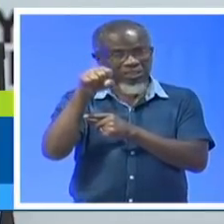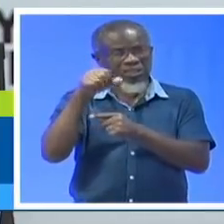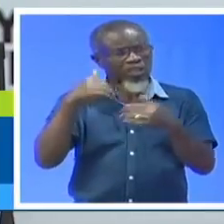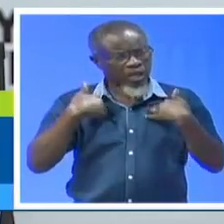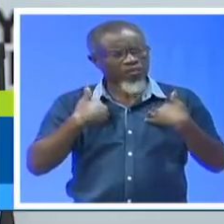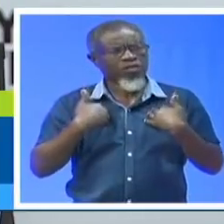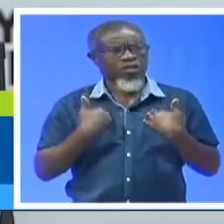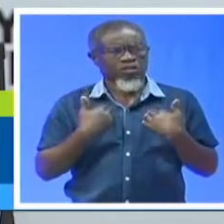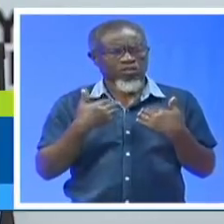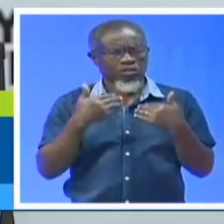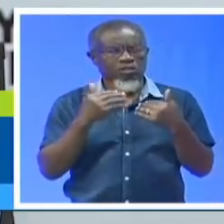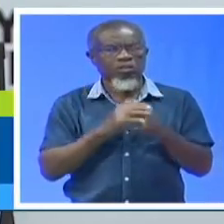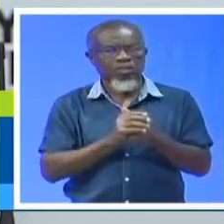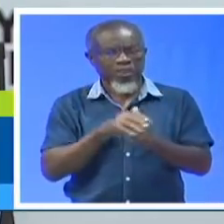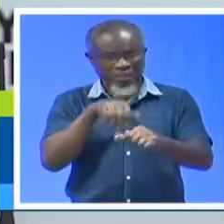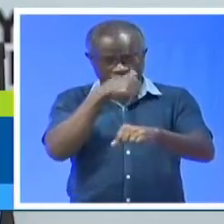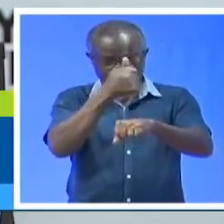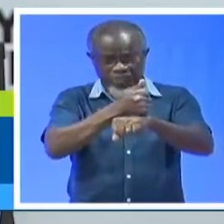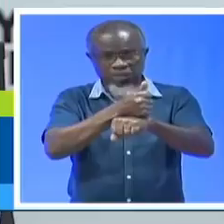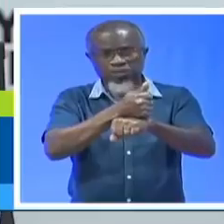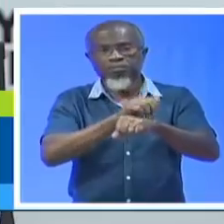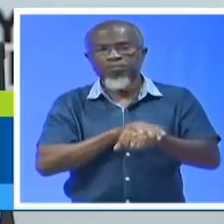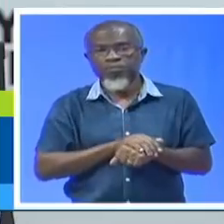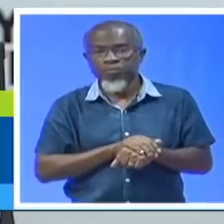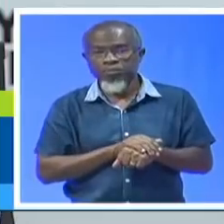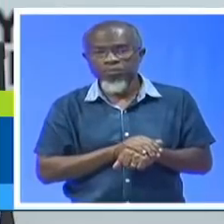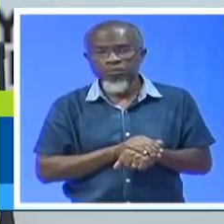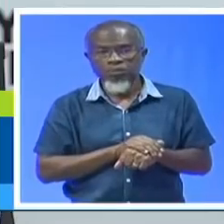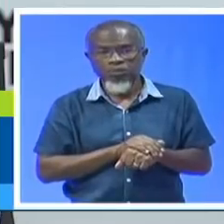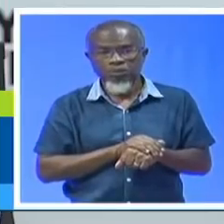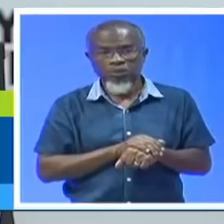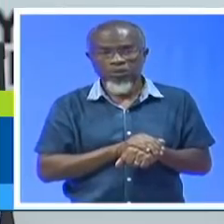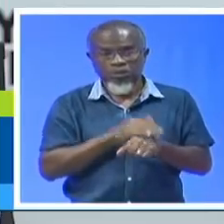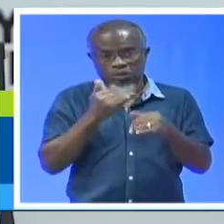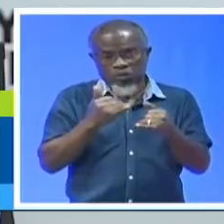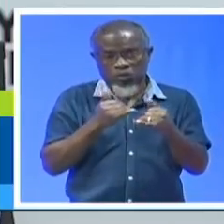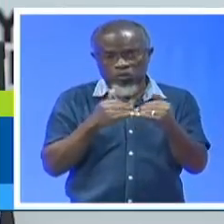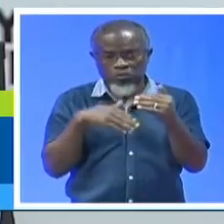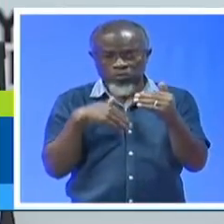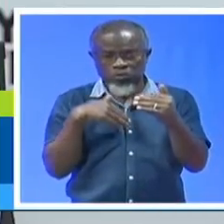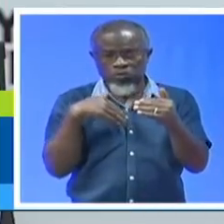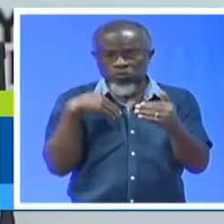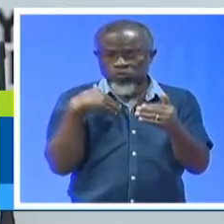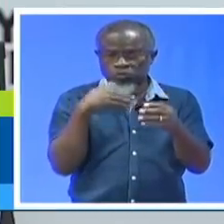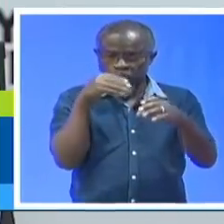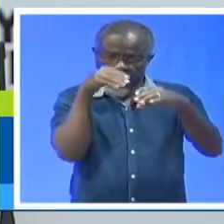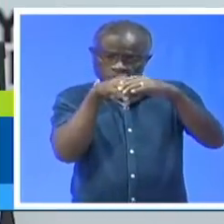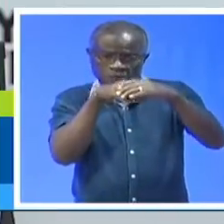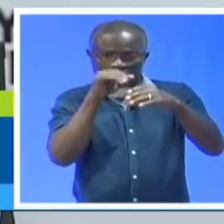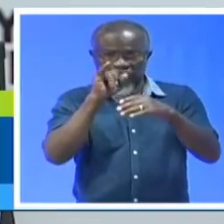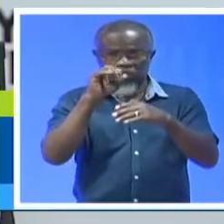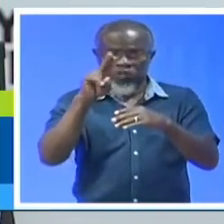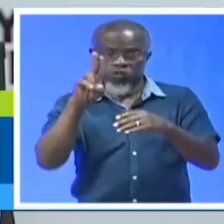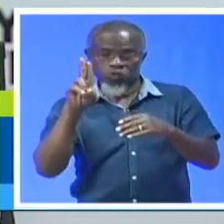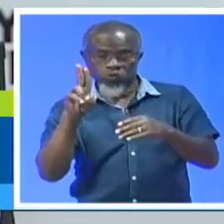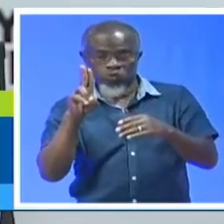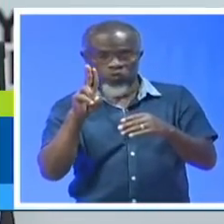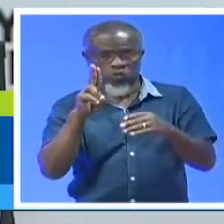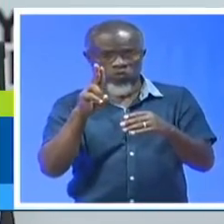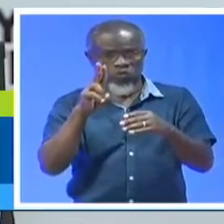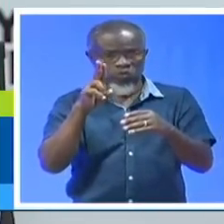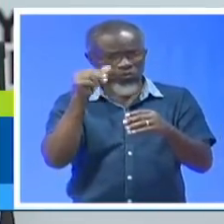place. On the issue of access to ICUs, Dr. Richards will always report on the ICUs being about 88